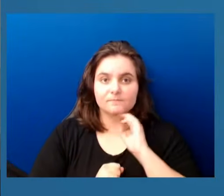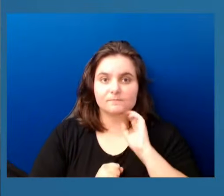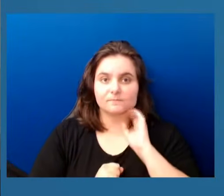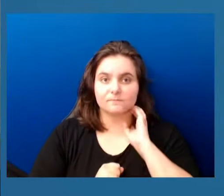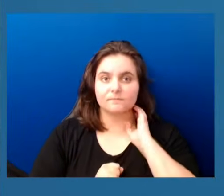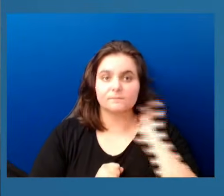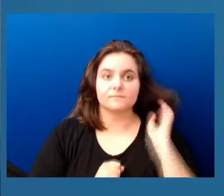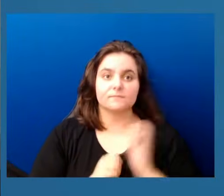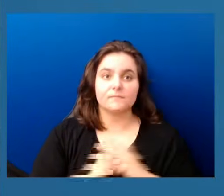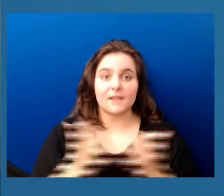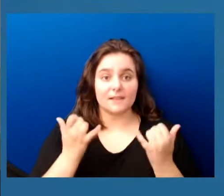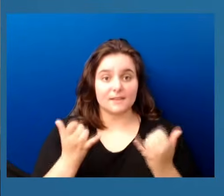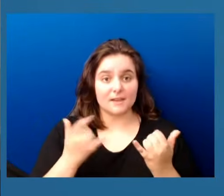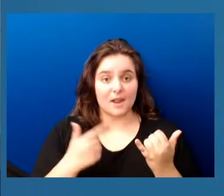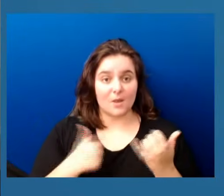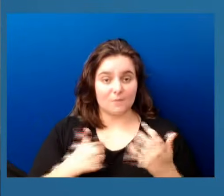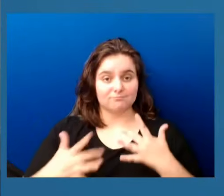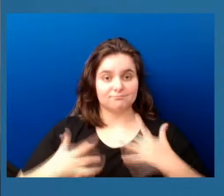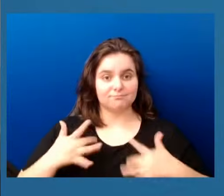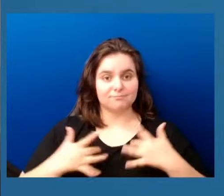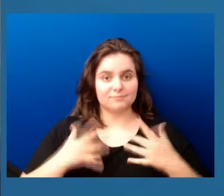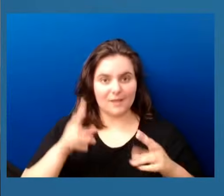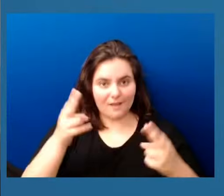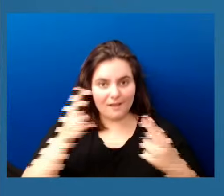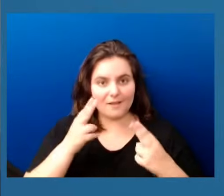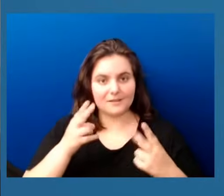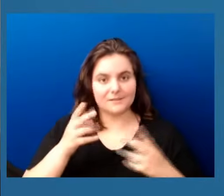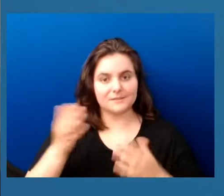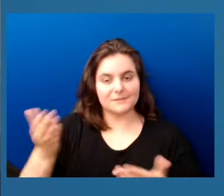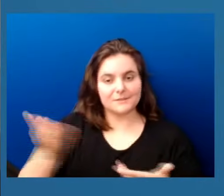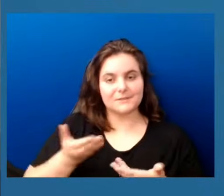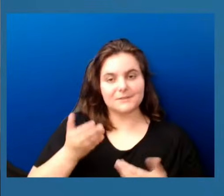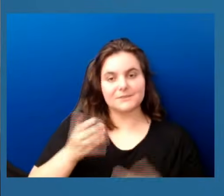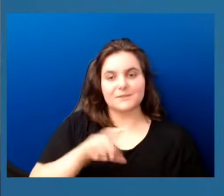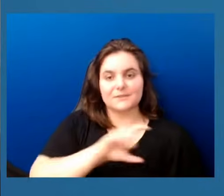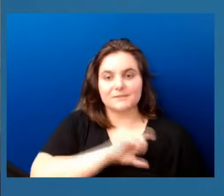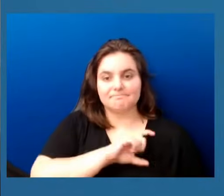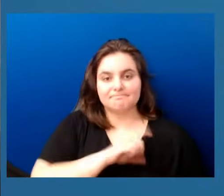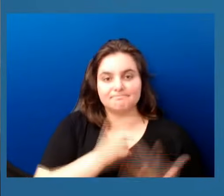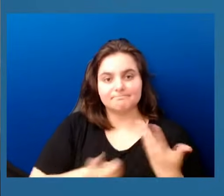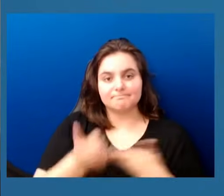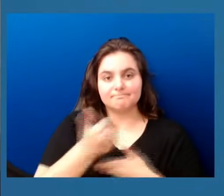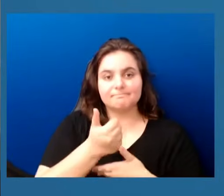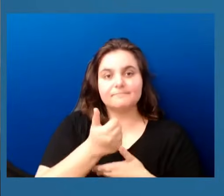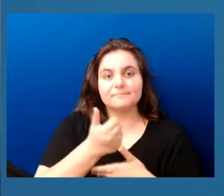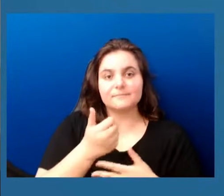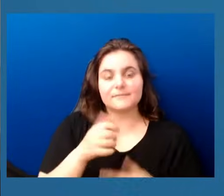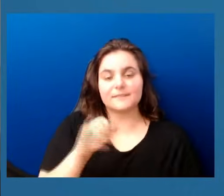It's now my privilege and honor to introduce State Police Superintendent Stephen James.